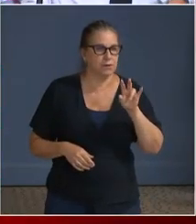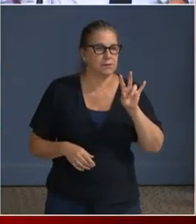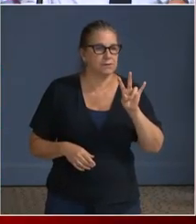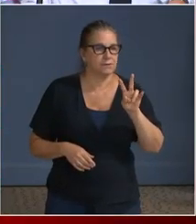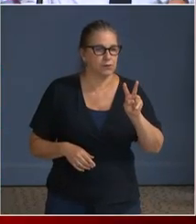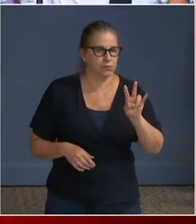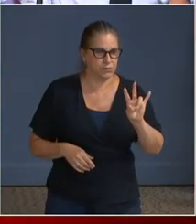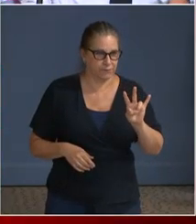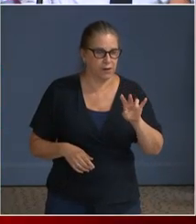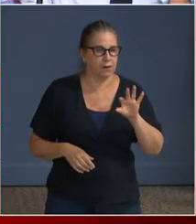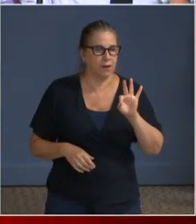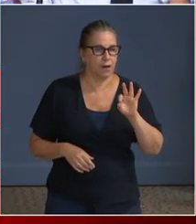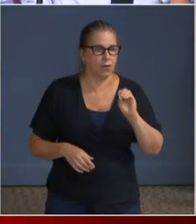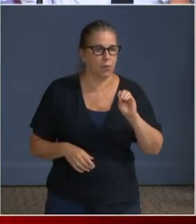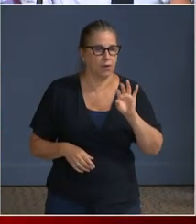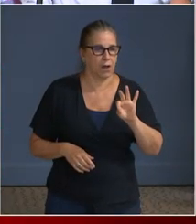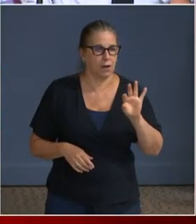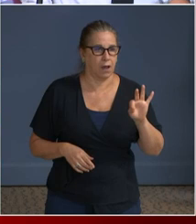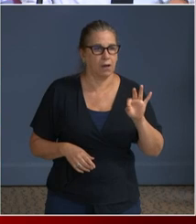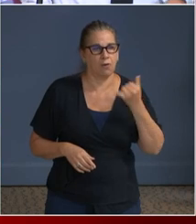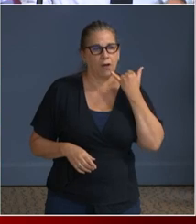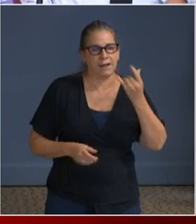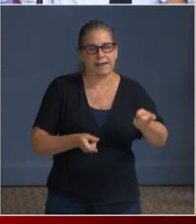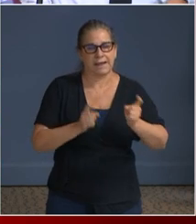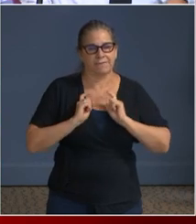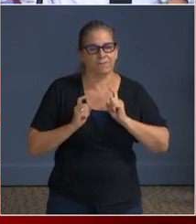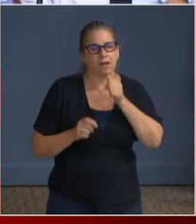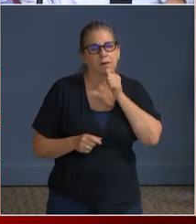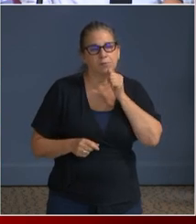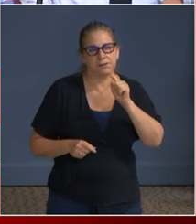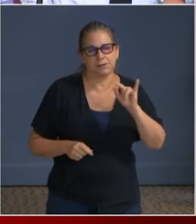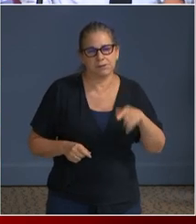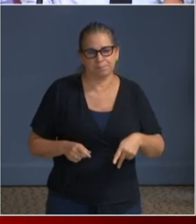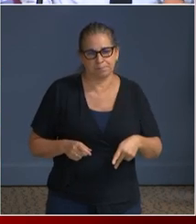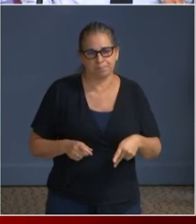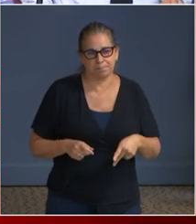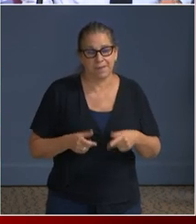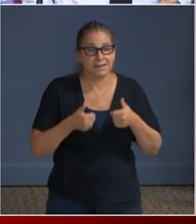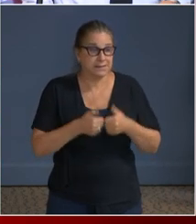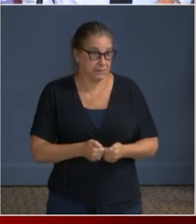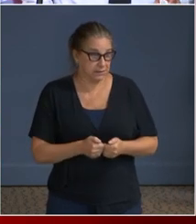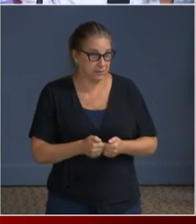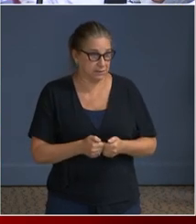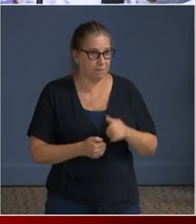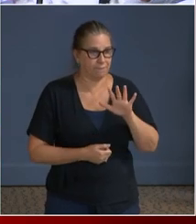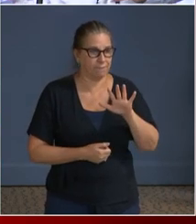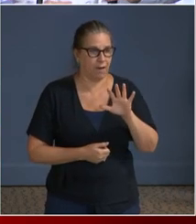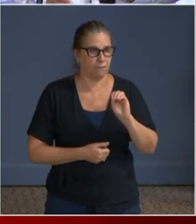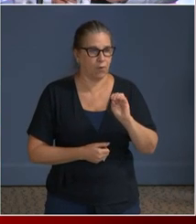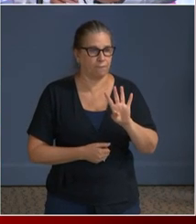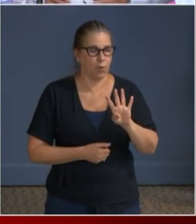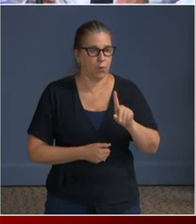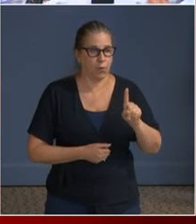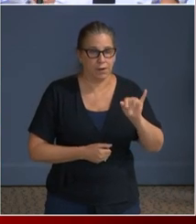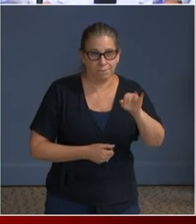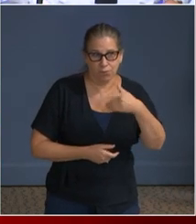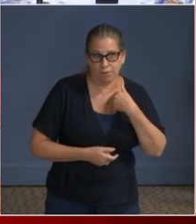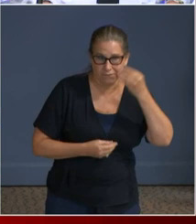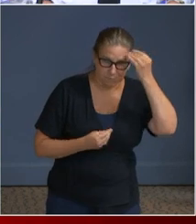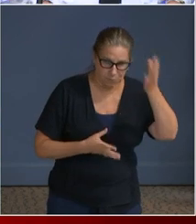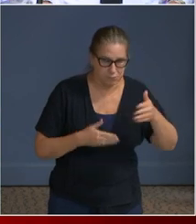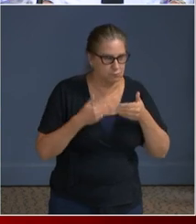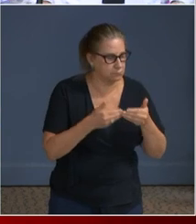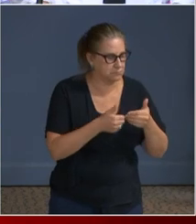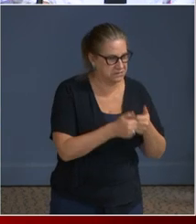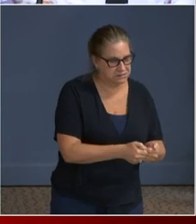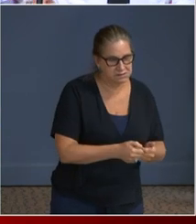202-727-9099, or you can text us on 50411. And I would remind people that that information can be left